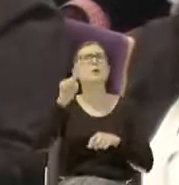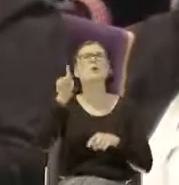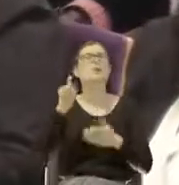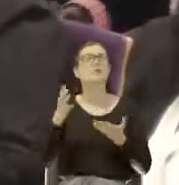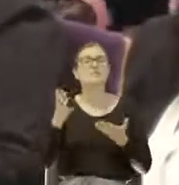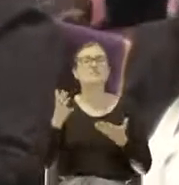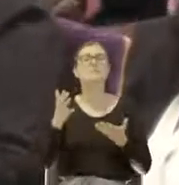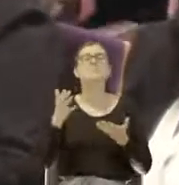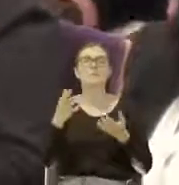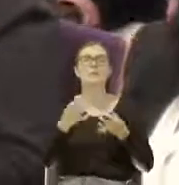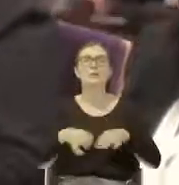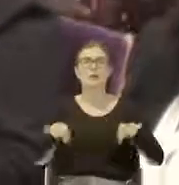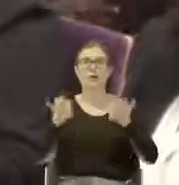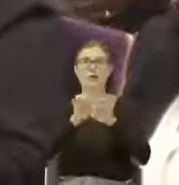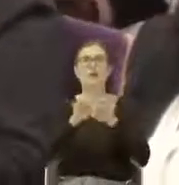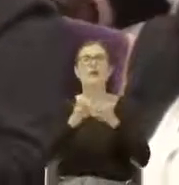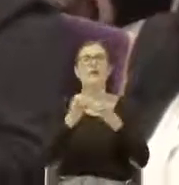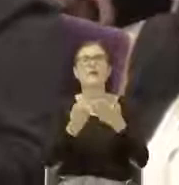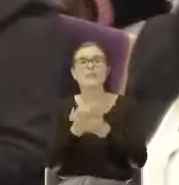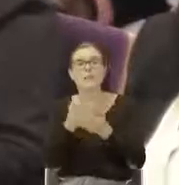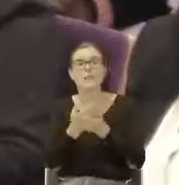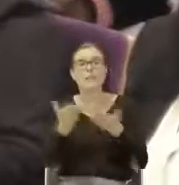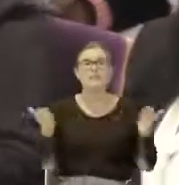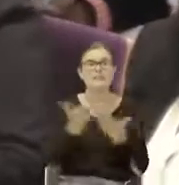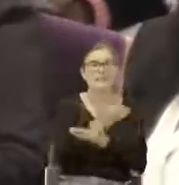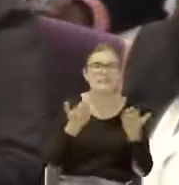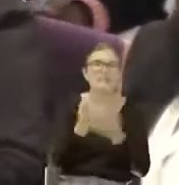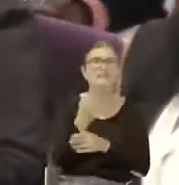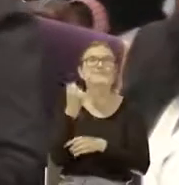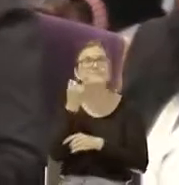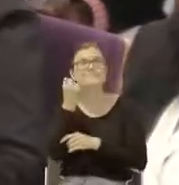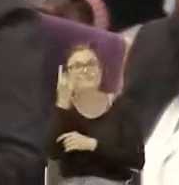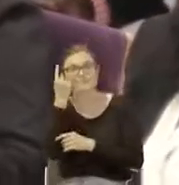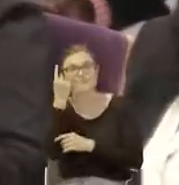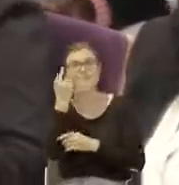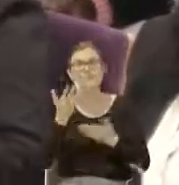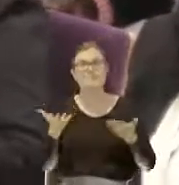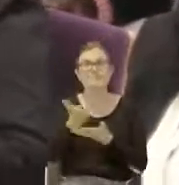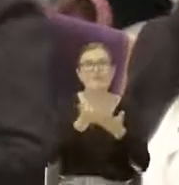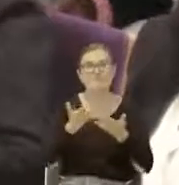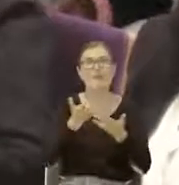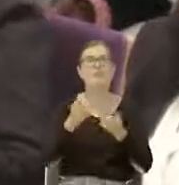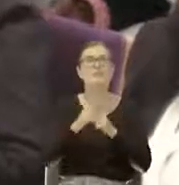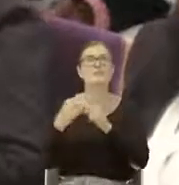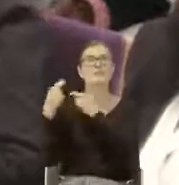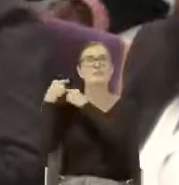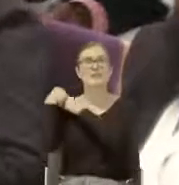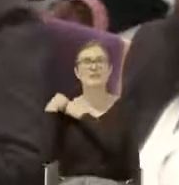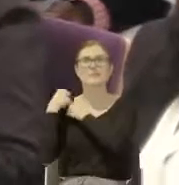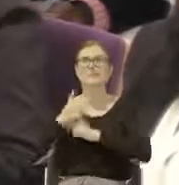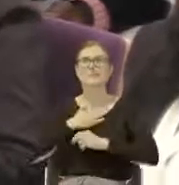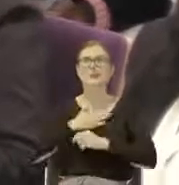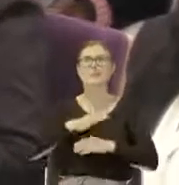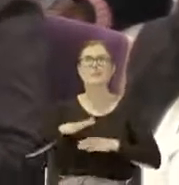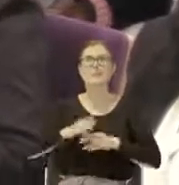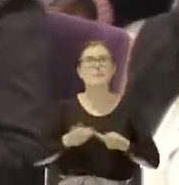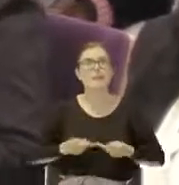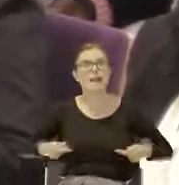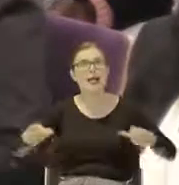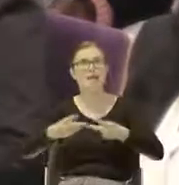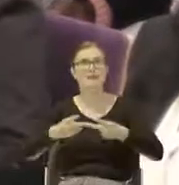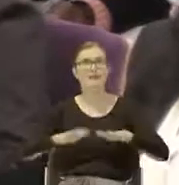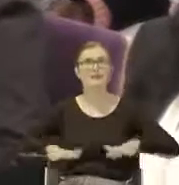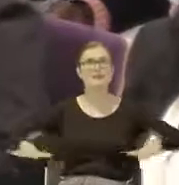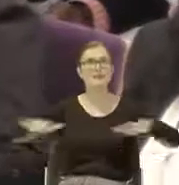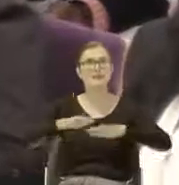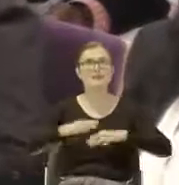We will make sure that there is peace everywhere where we stay.